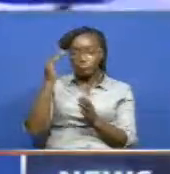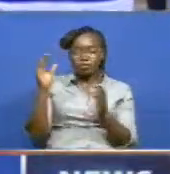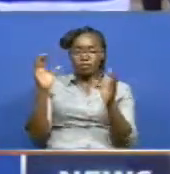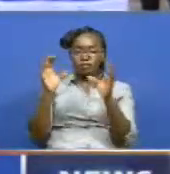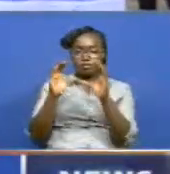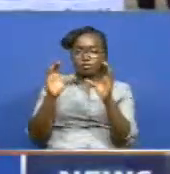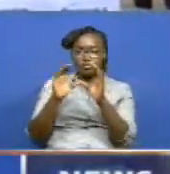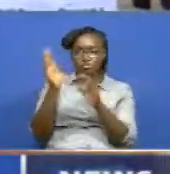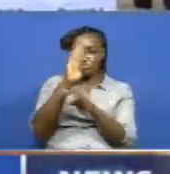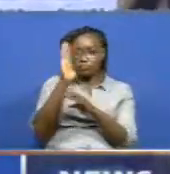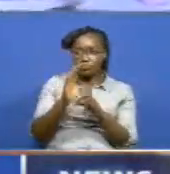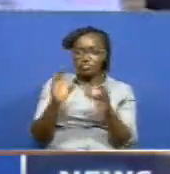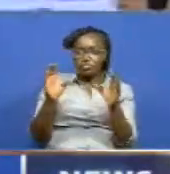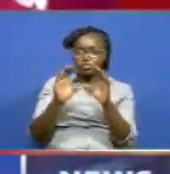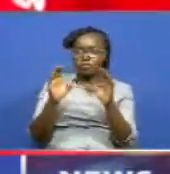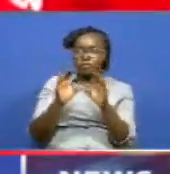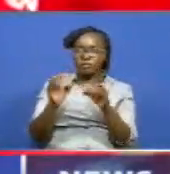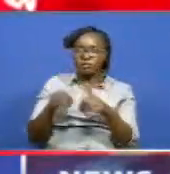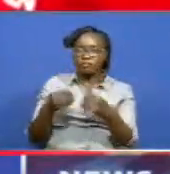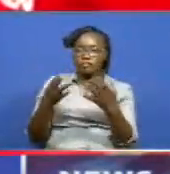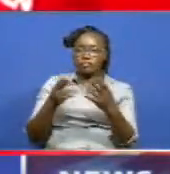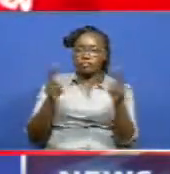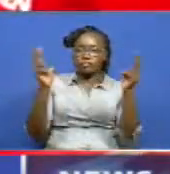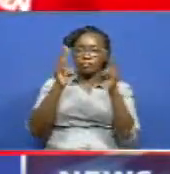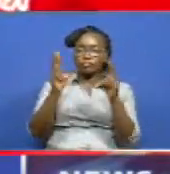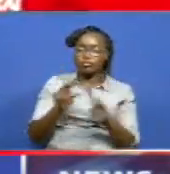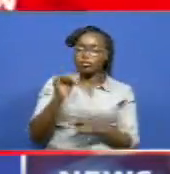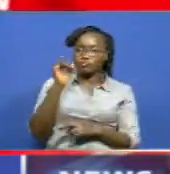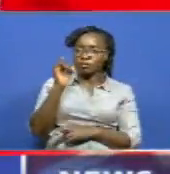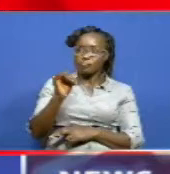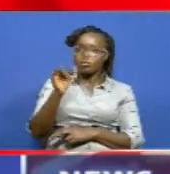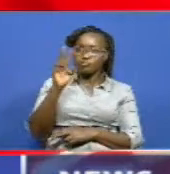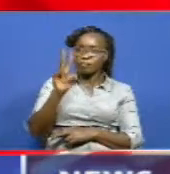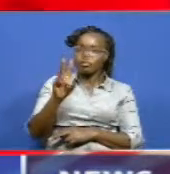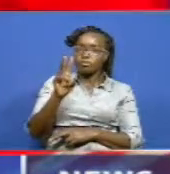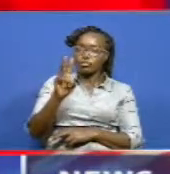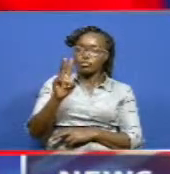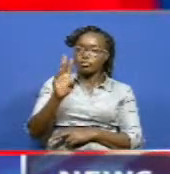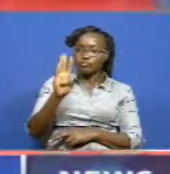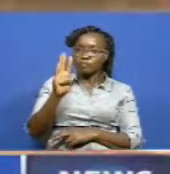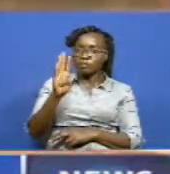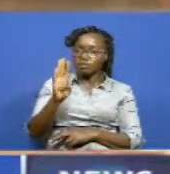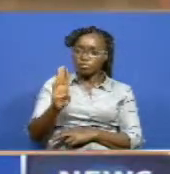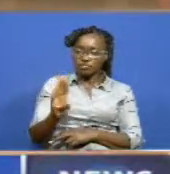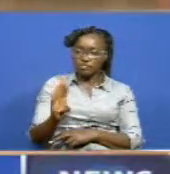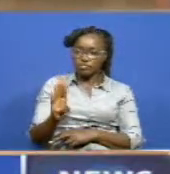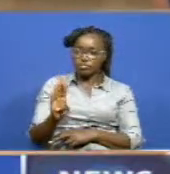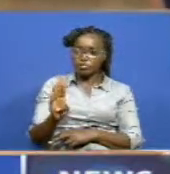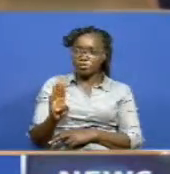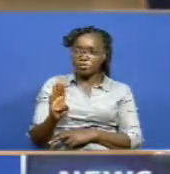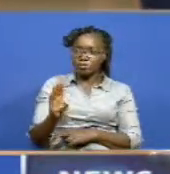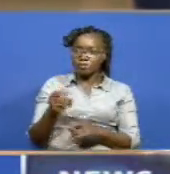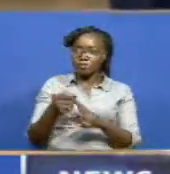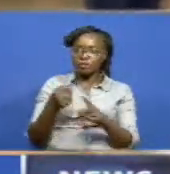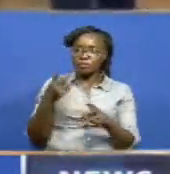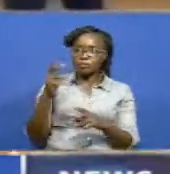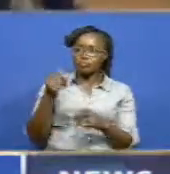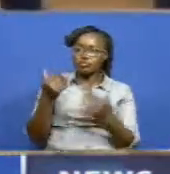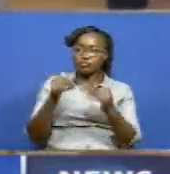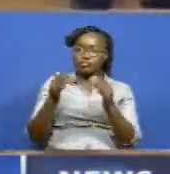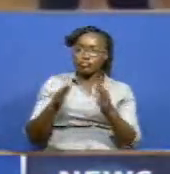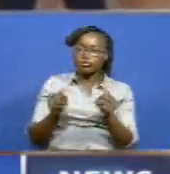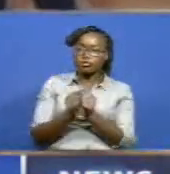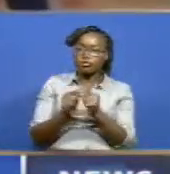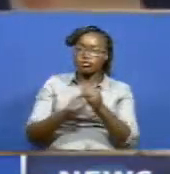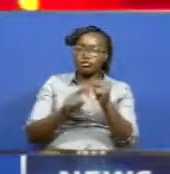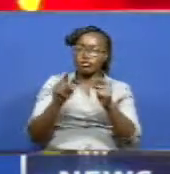Brazilian coaches seconded to them by the International Federation of Volleyball, FIVB. Out of the 20 players, 16